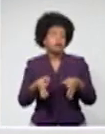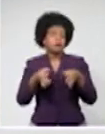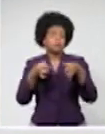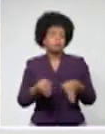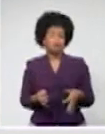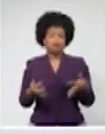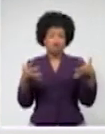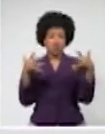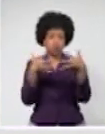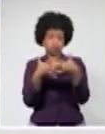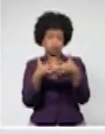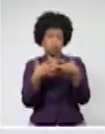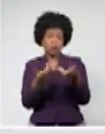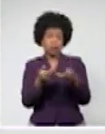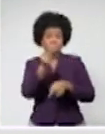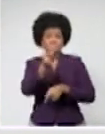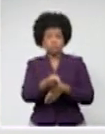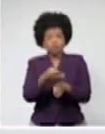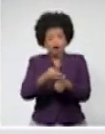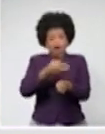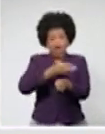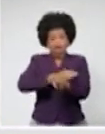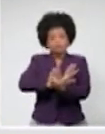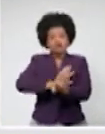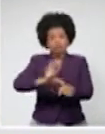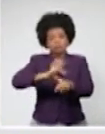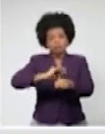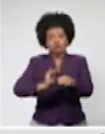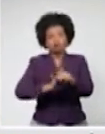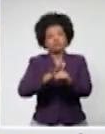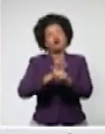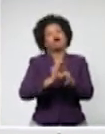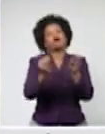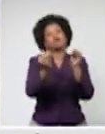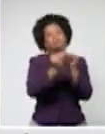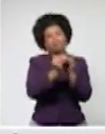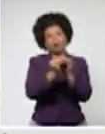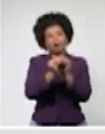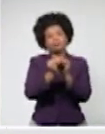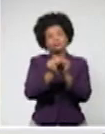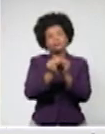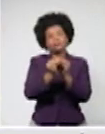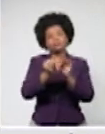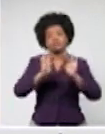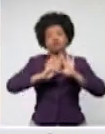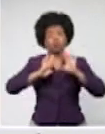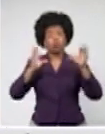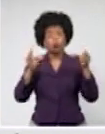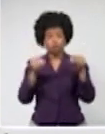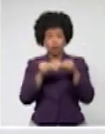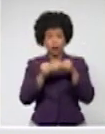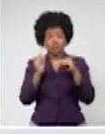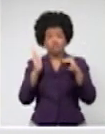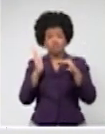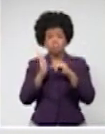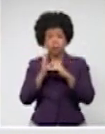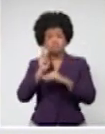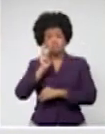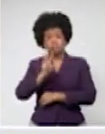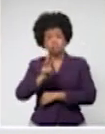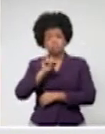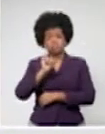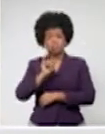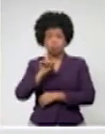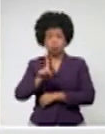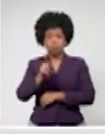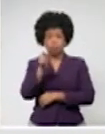of infection is abroad, which is a 8.6%. The source of infection of 2 of them is yet to be determined,